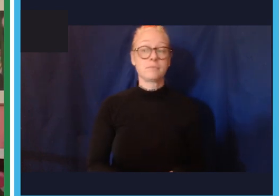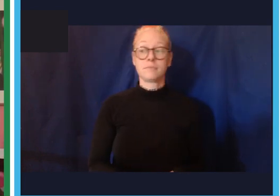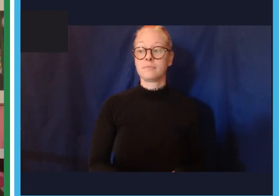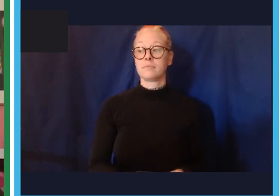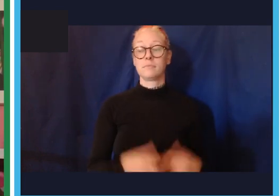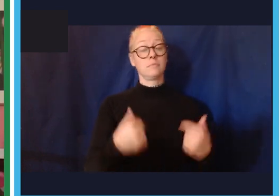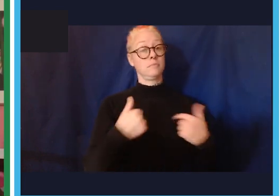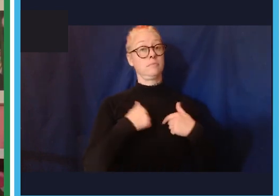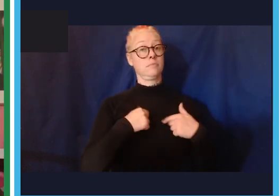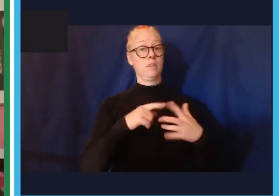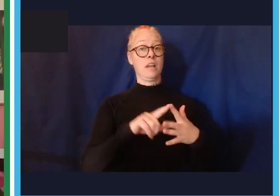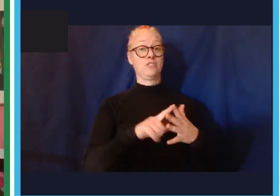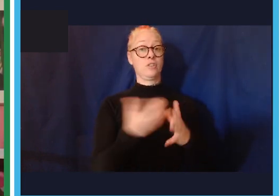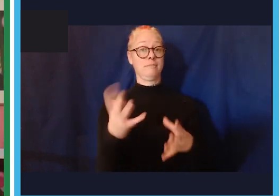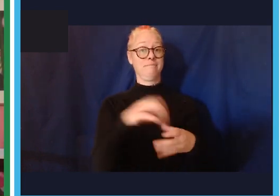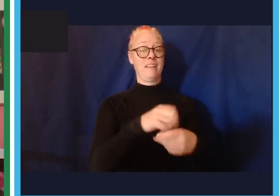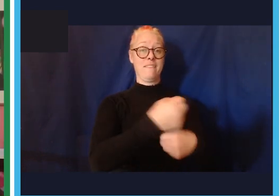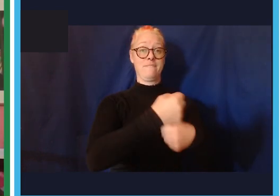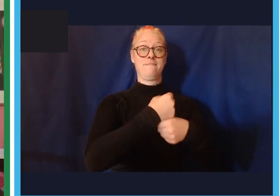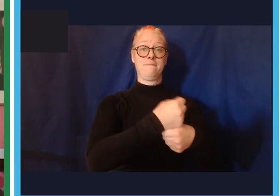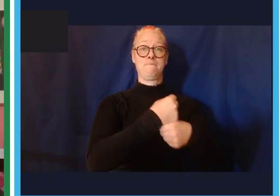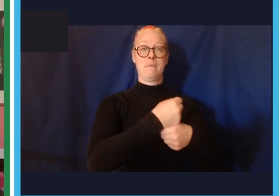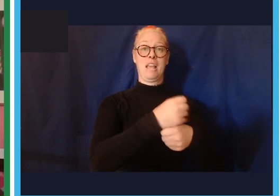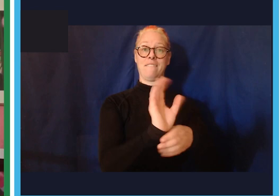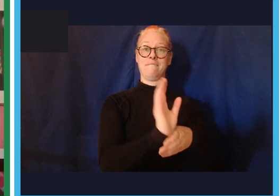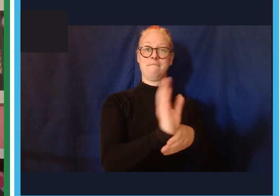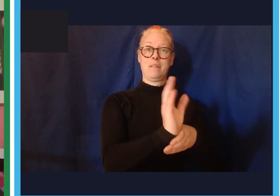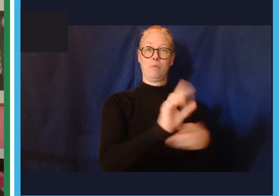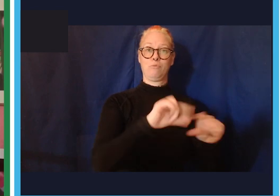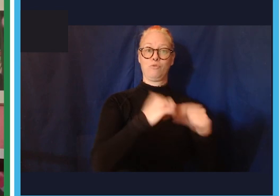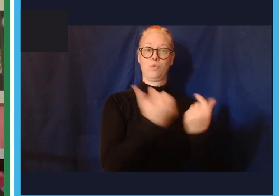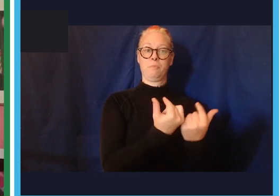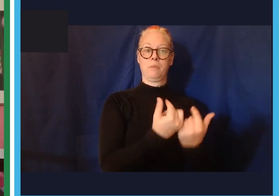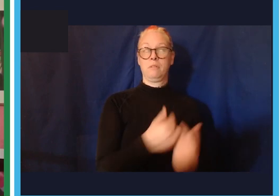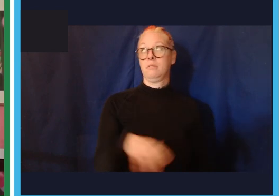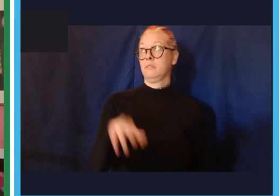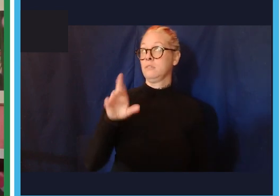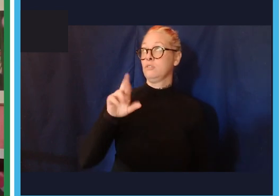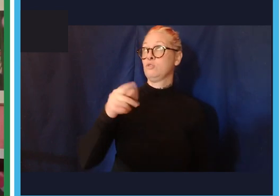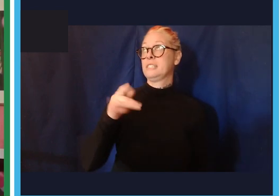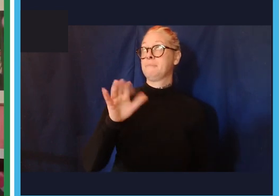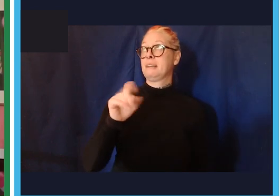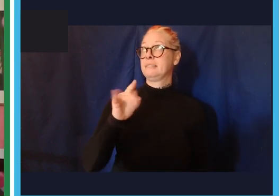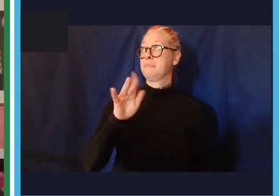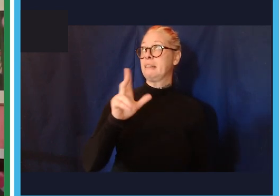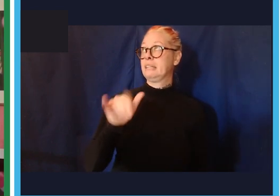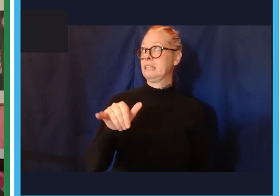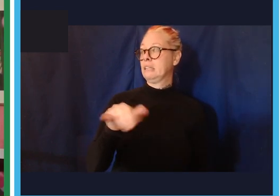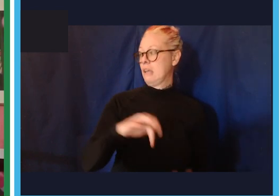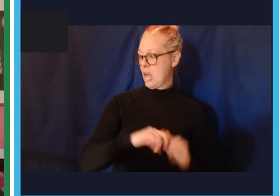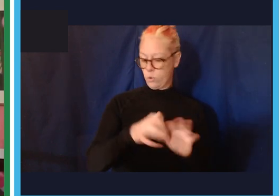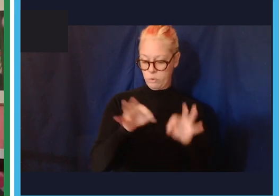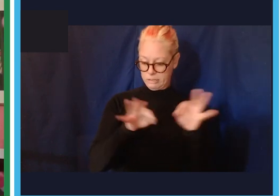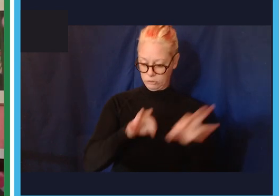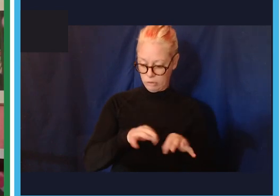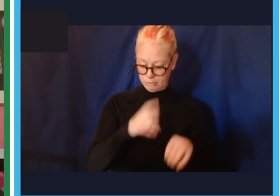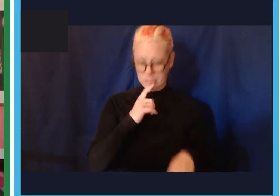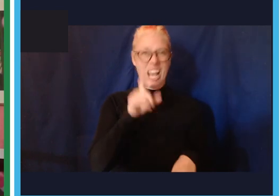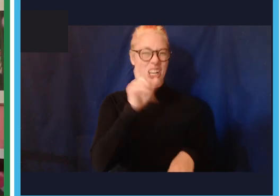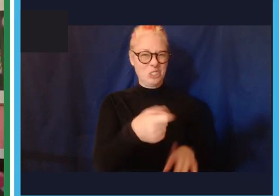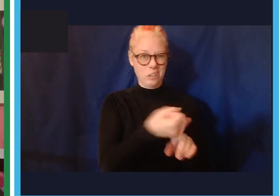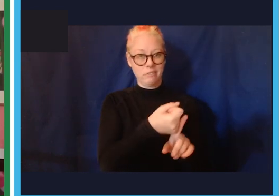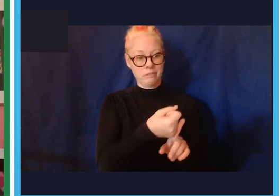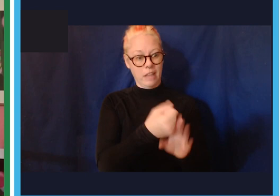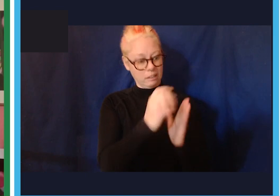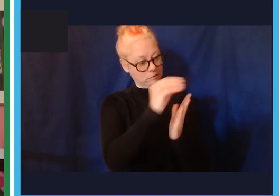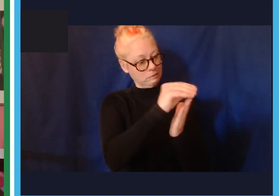prepared. But they're essentially like a wonderful collective of filmmakers and creatives who they work